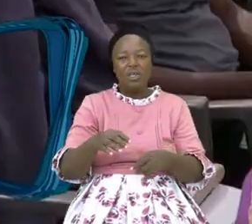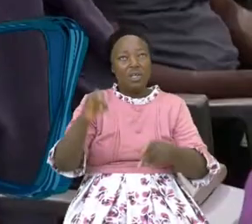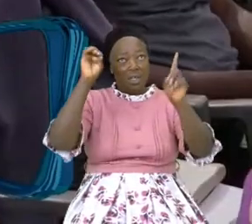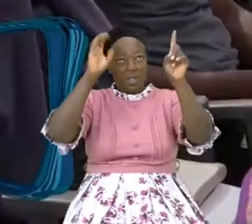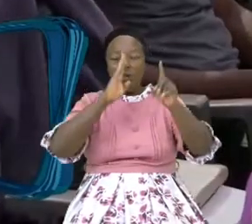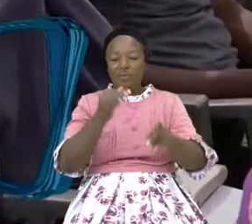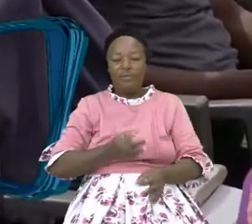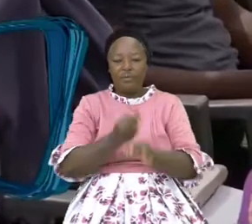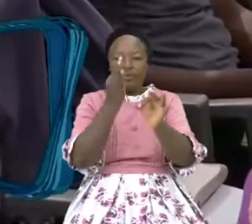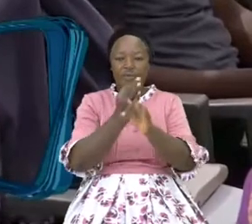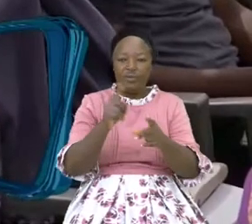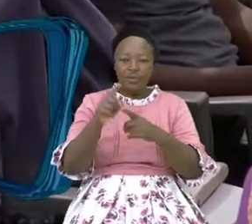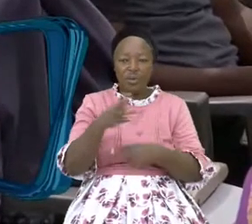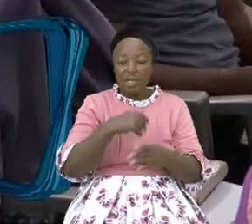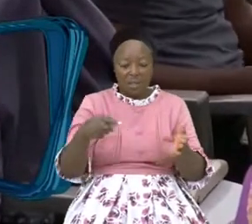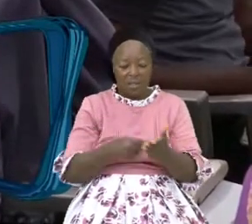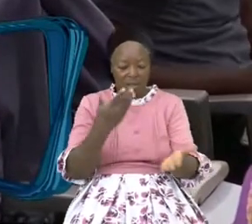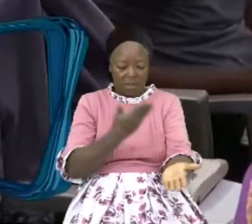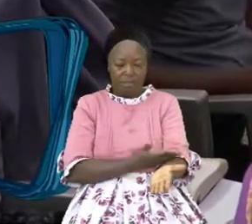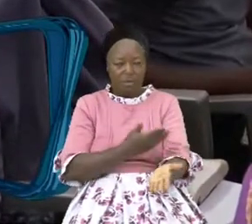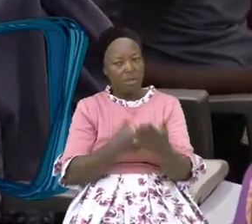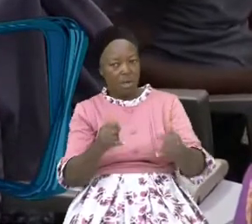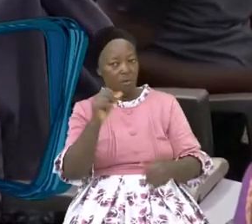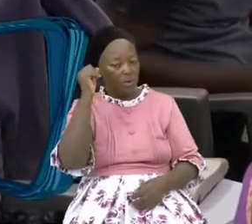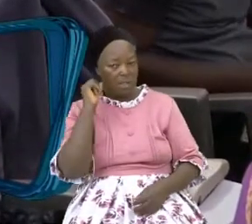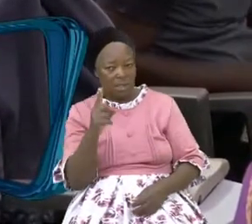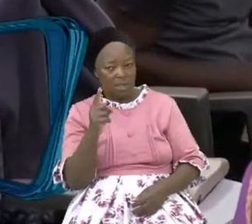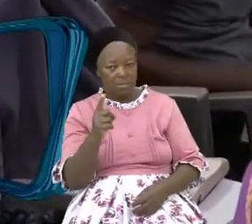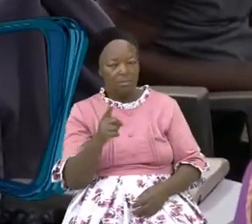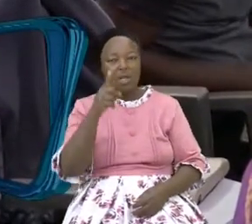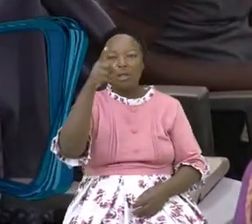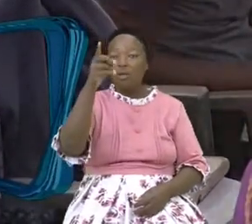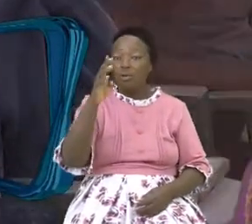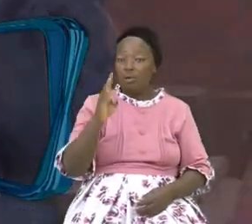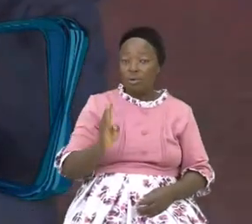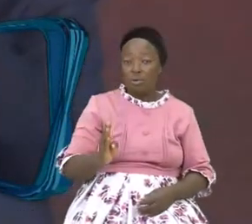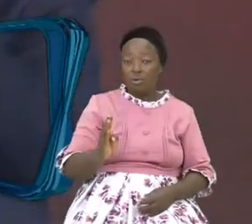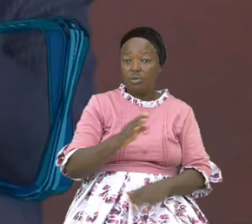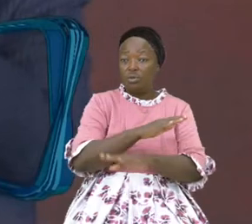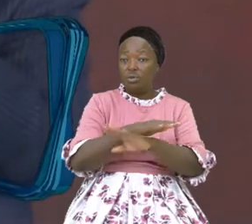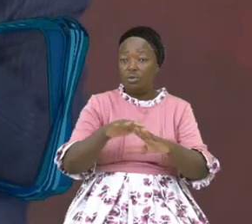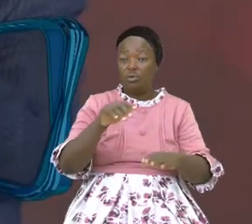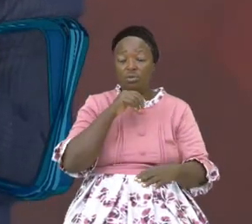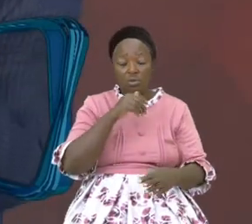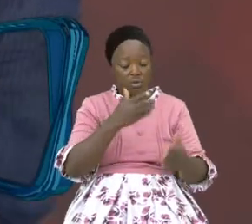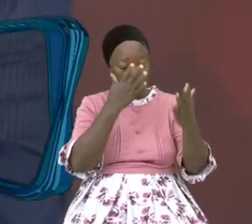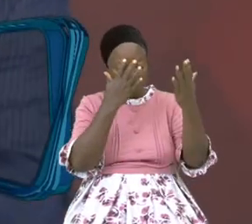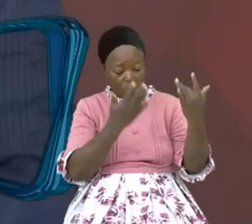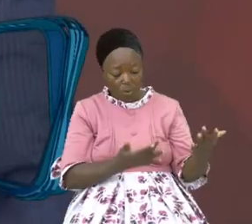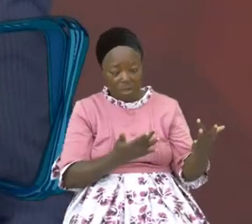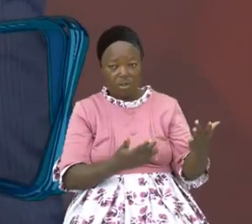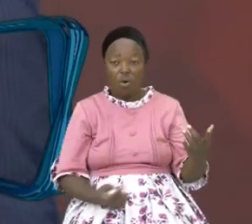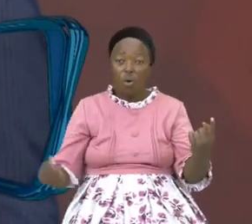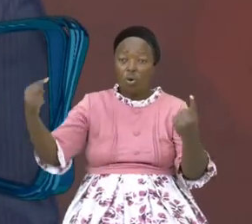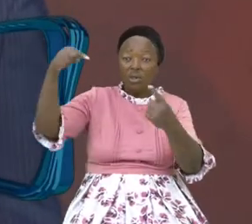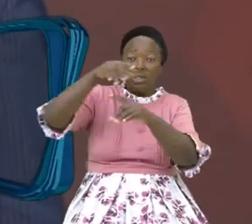you. And this morning, now understand, God doesn't wait until